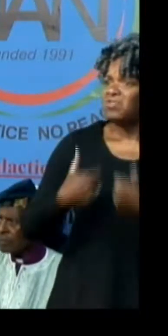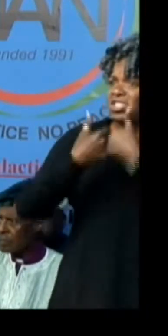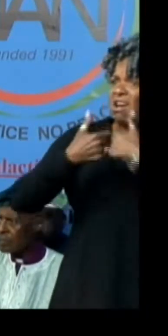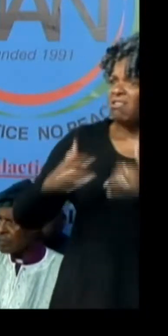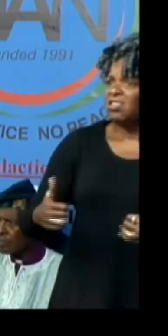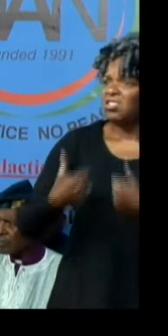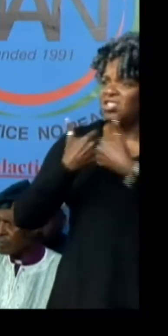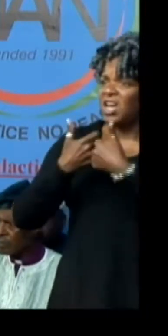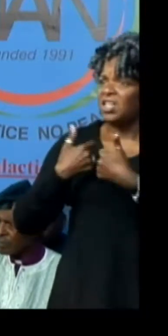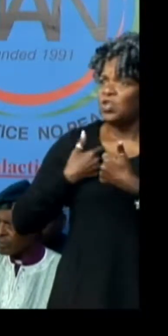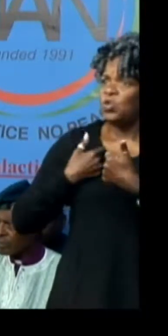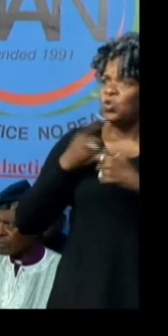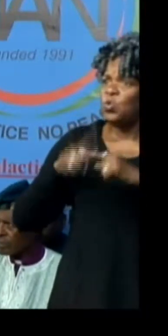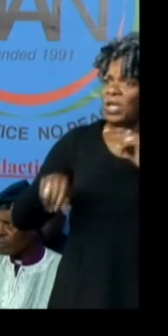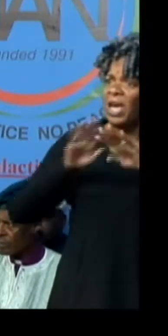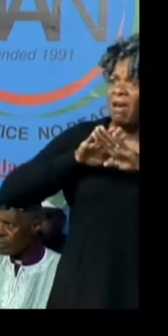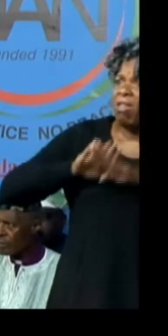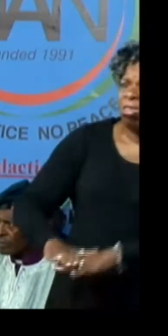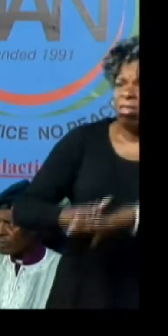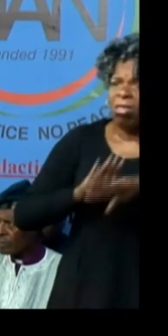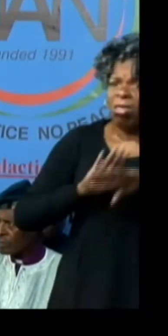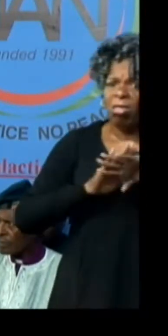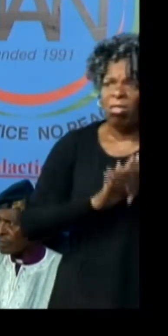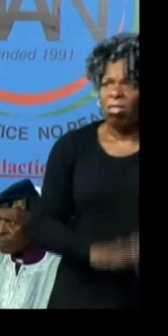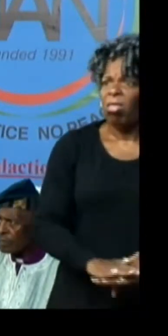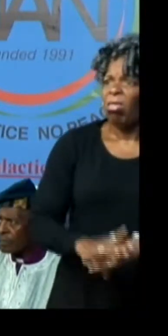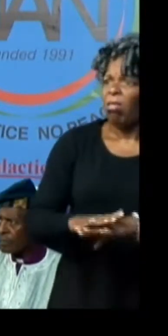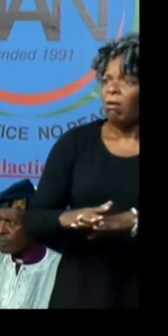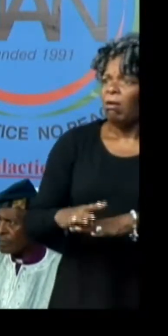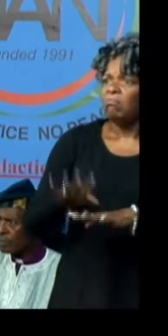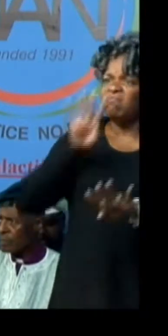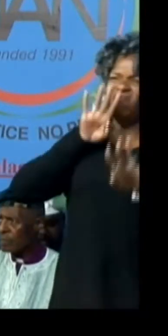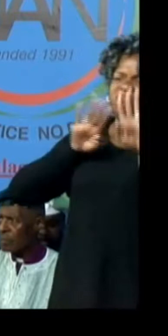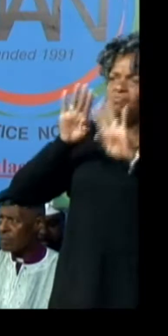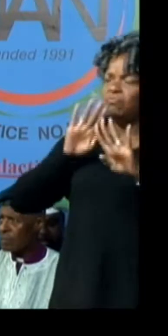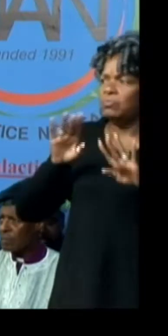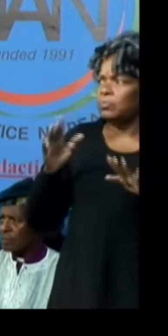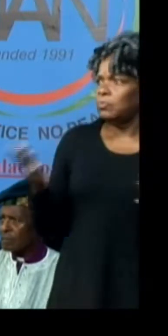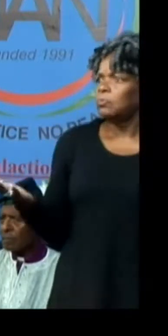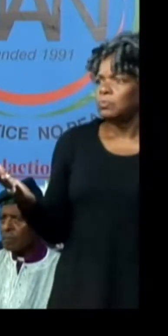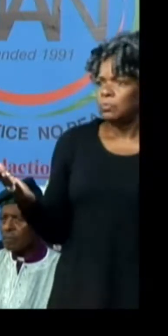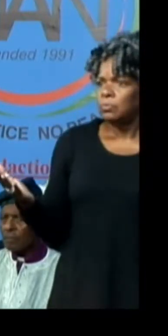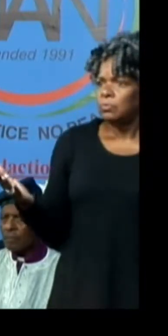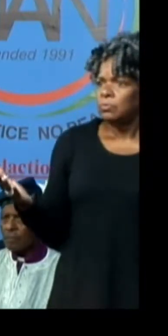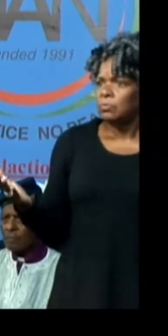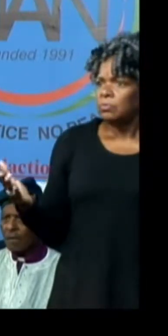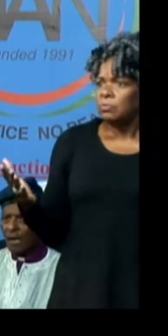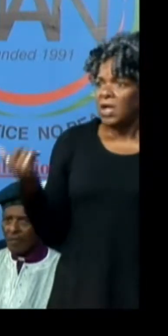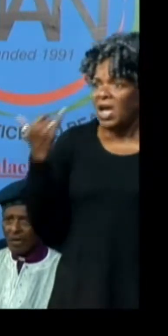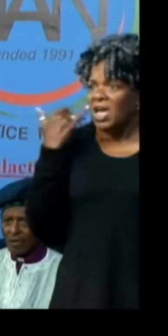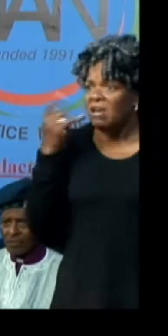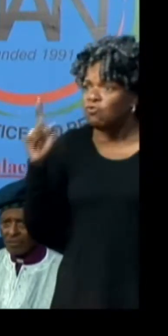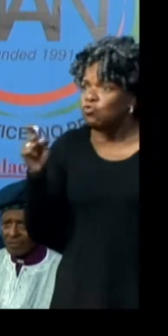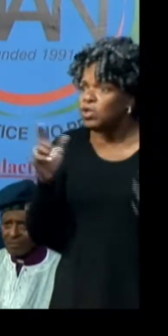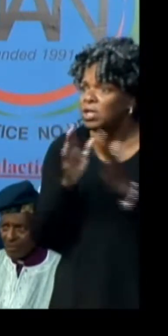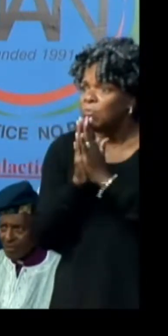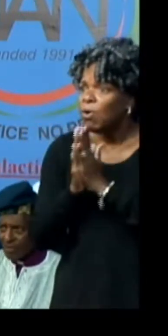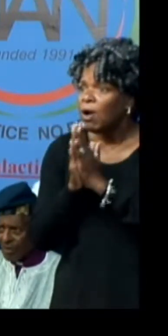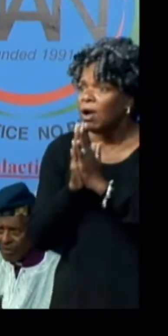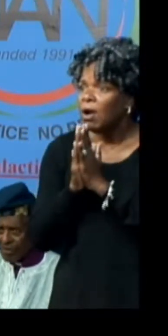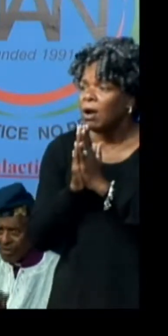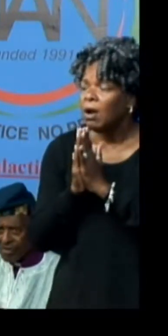to. This organization is civil rights, but it's religious based. We have prayer warriors right at the phone, right